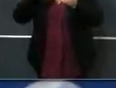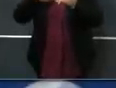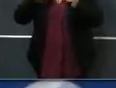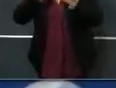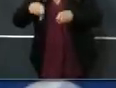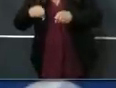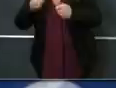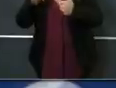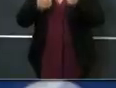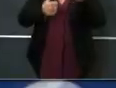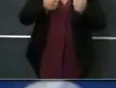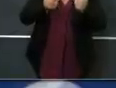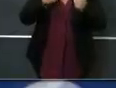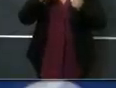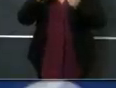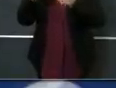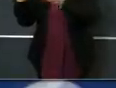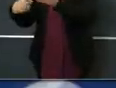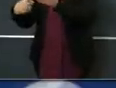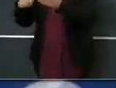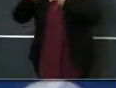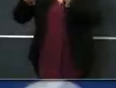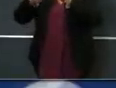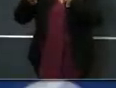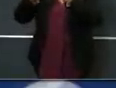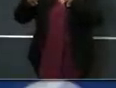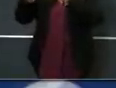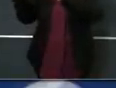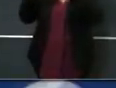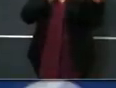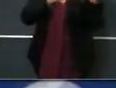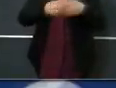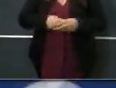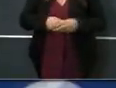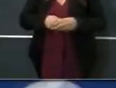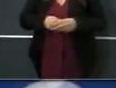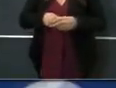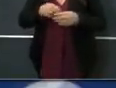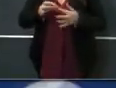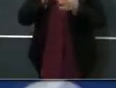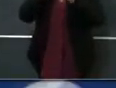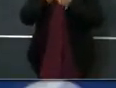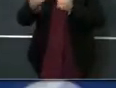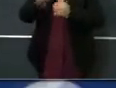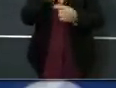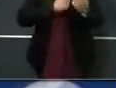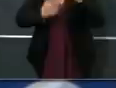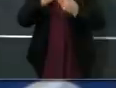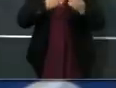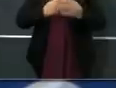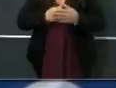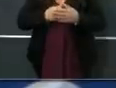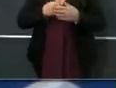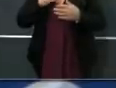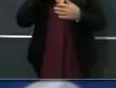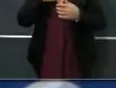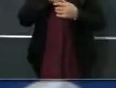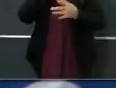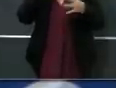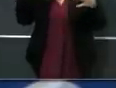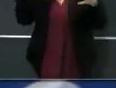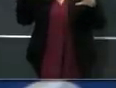geographic discussions and considerations along the lines of the questions and the queries that came in, so that people can more fully